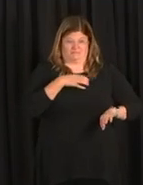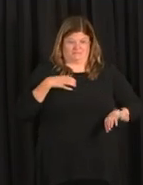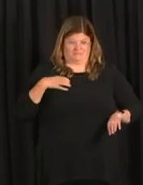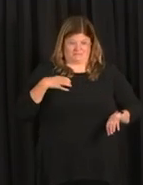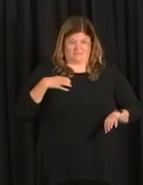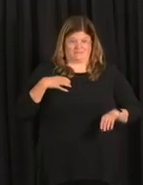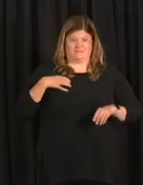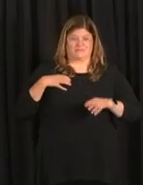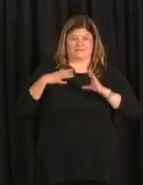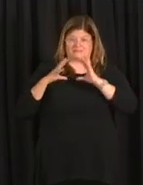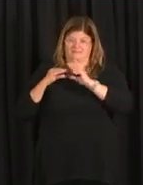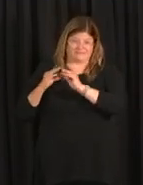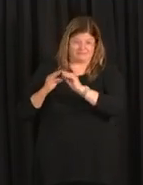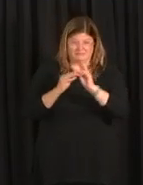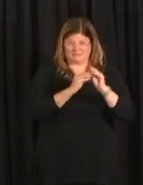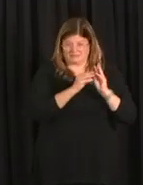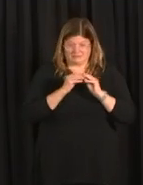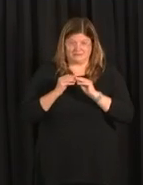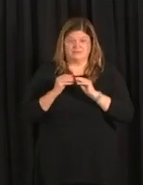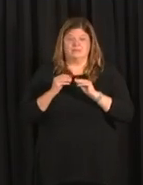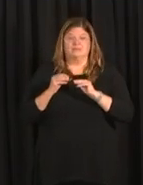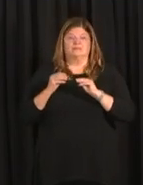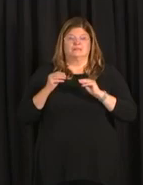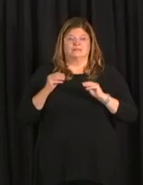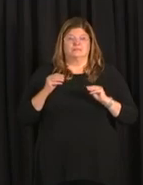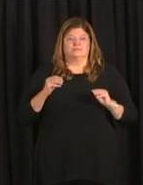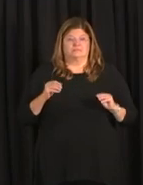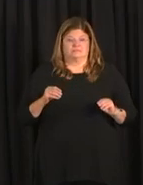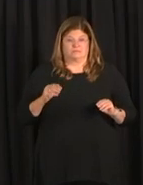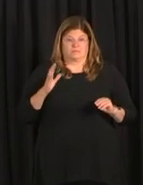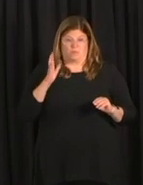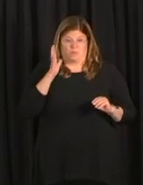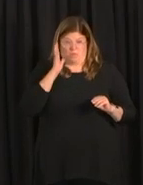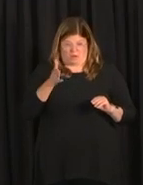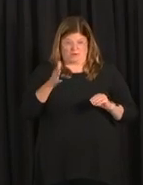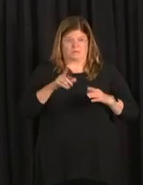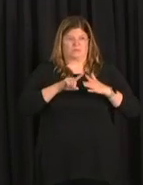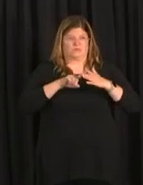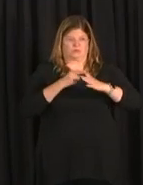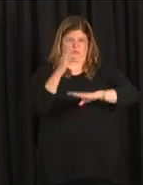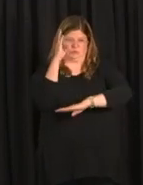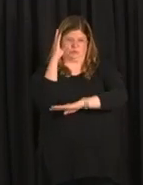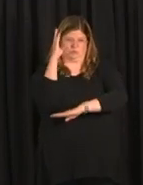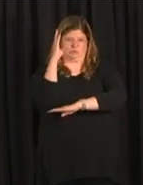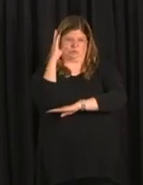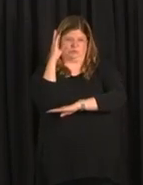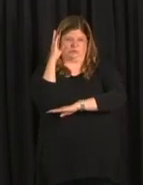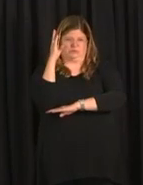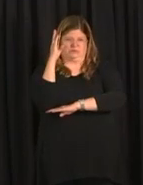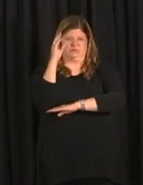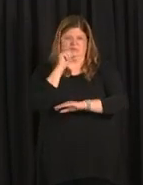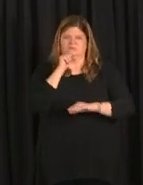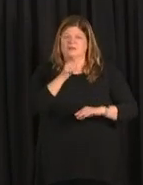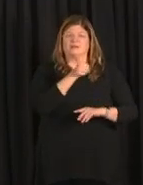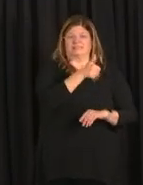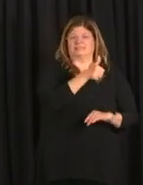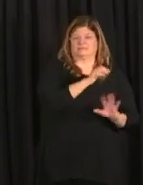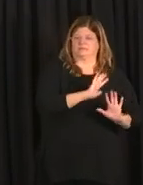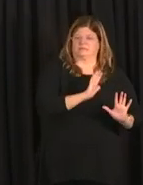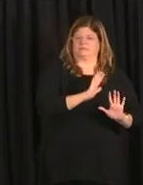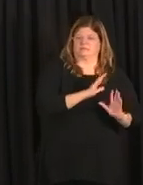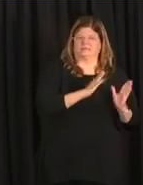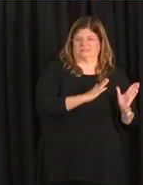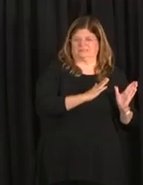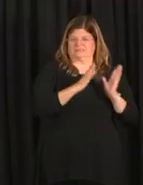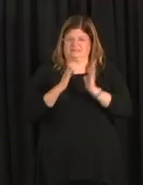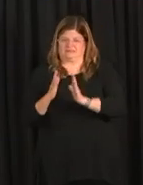note that the meeting tomorrow will begin, the committee of the whole meeting will begin at noon, not at 10 o'clock. And we're doing that because